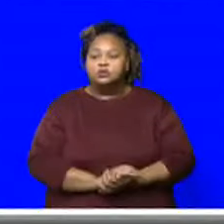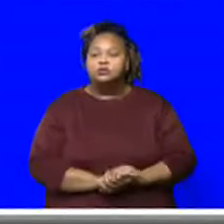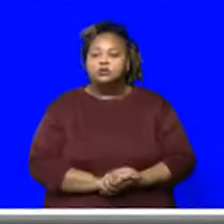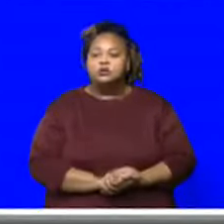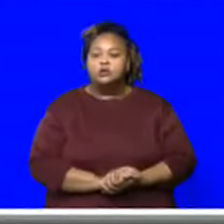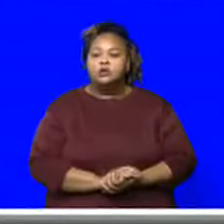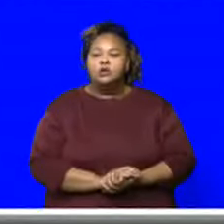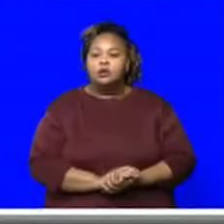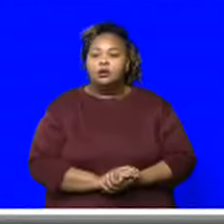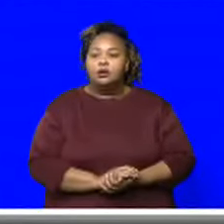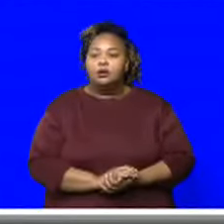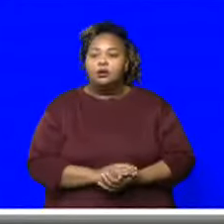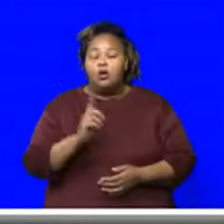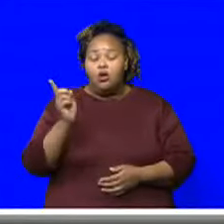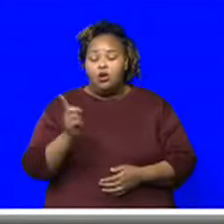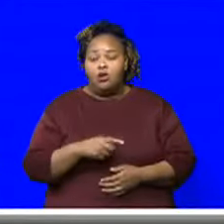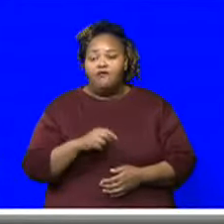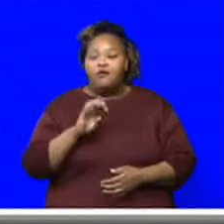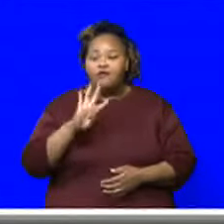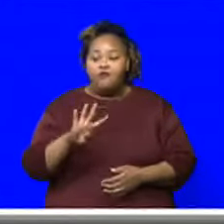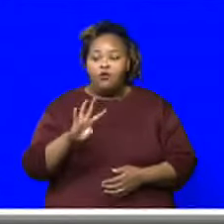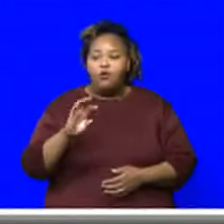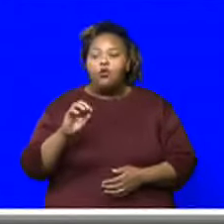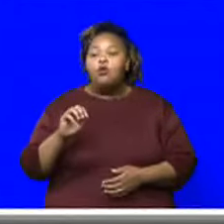417 set for the 2021